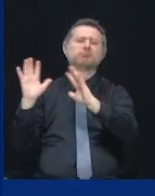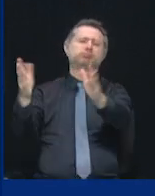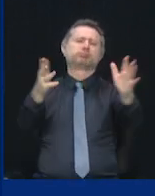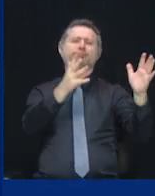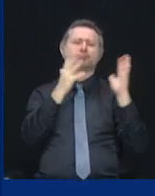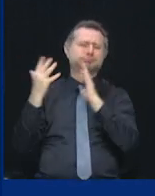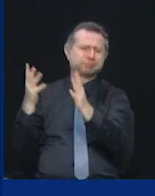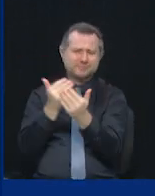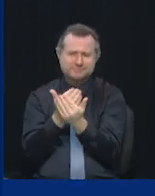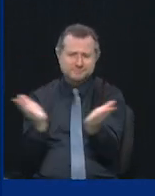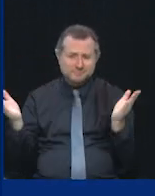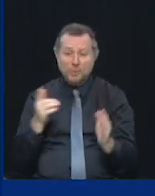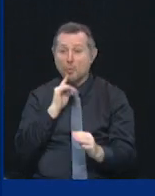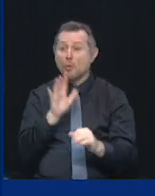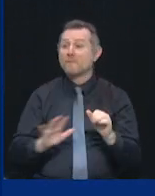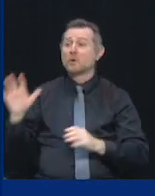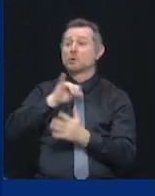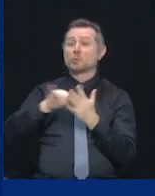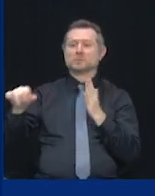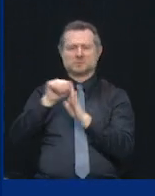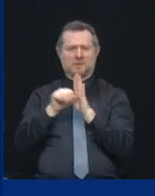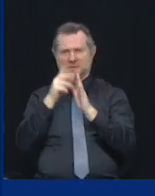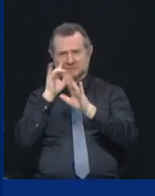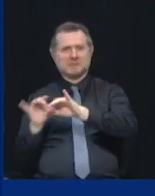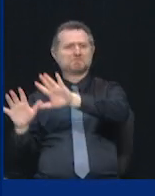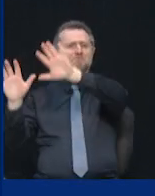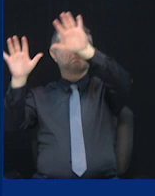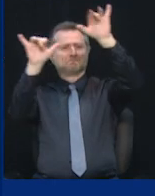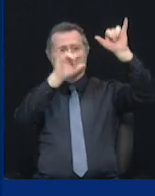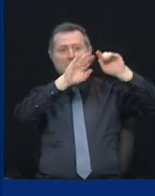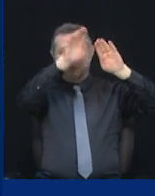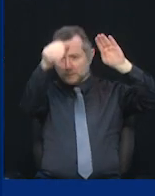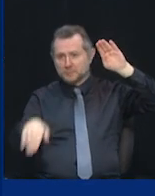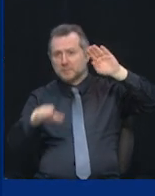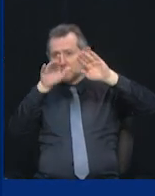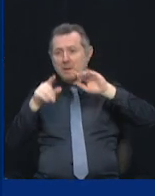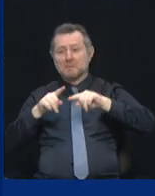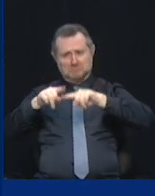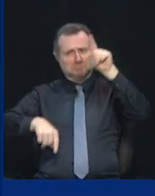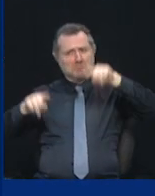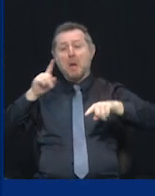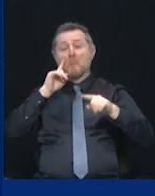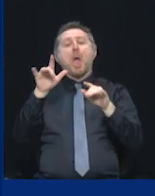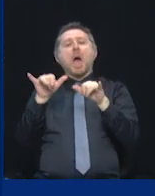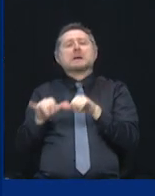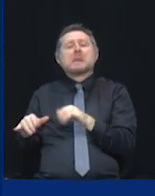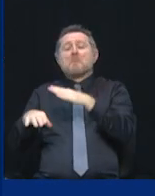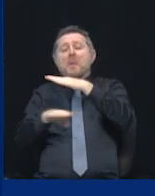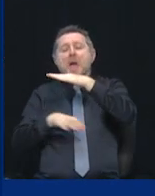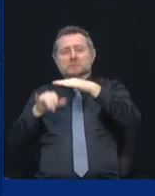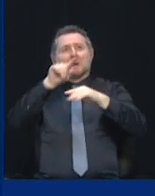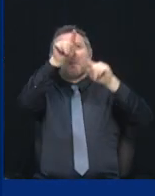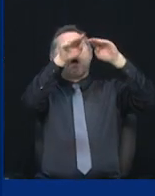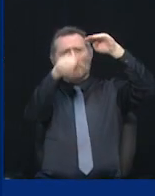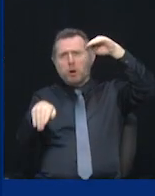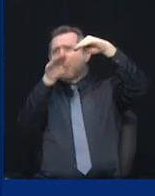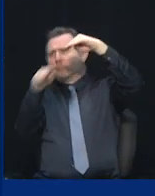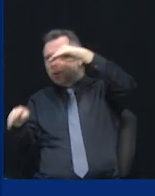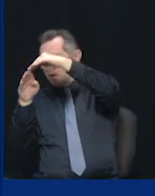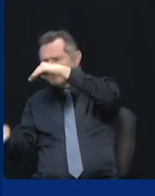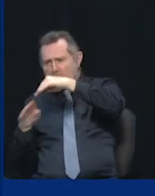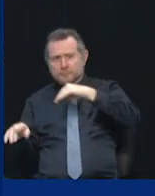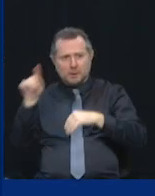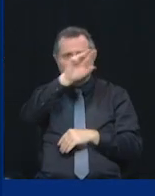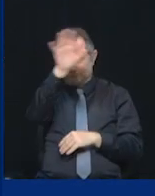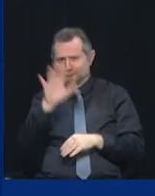the state. Little variance here and there, but the same basic trend all across the state. We're now